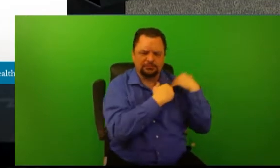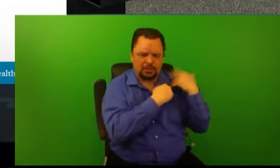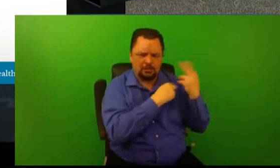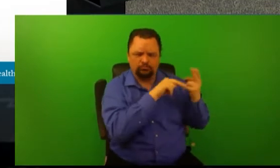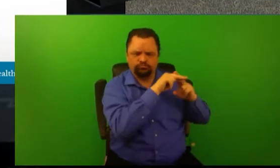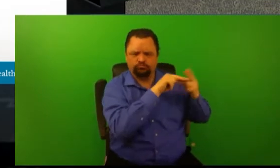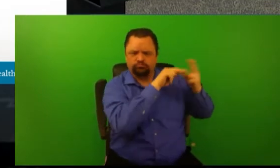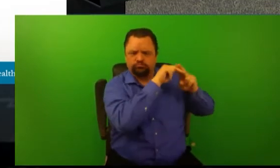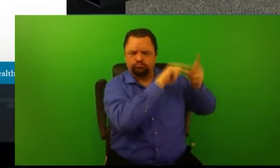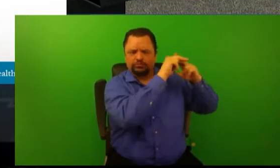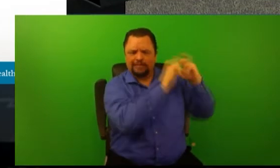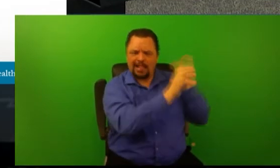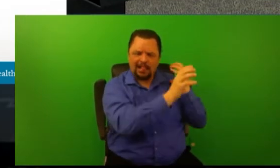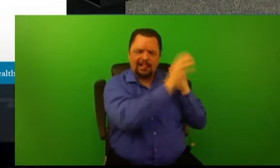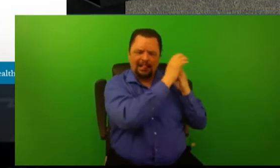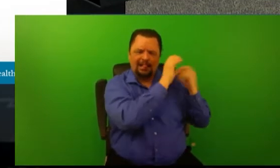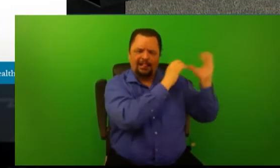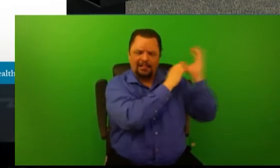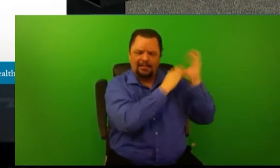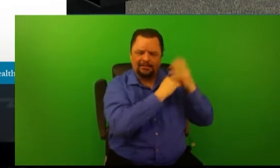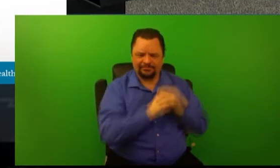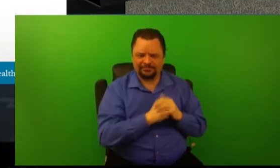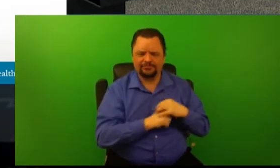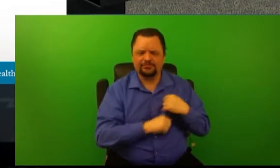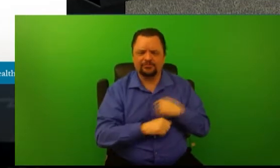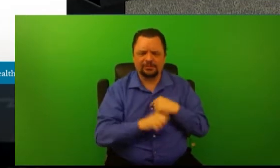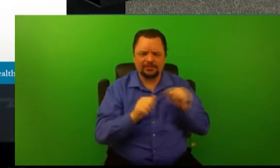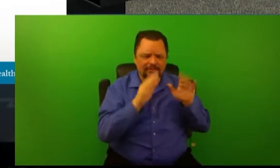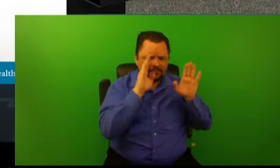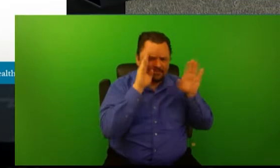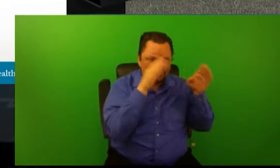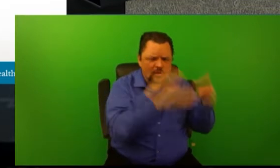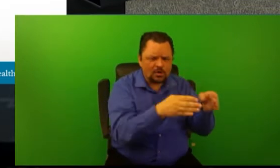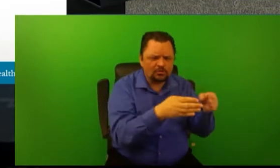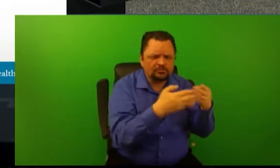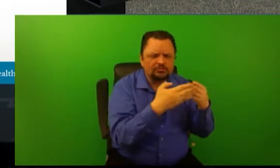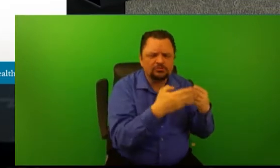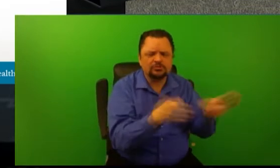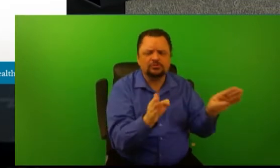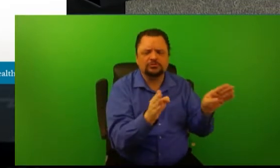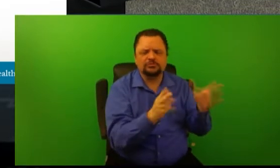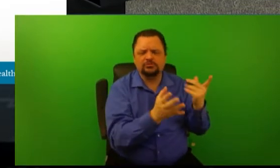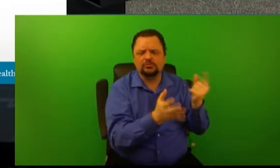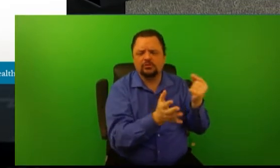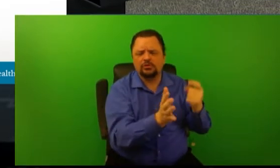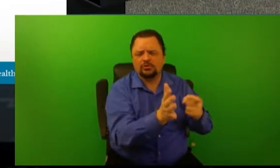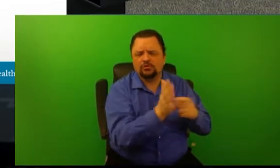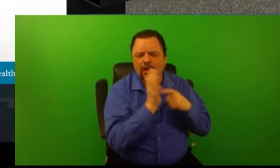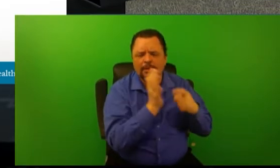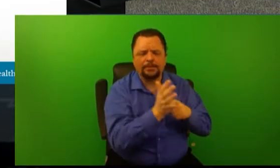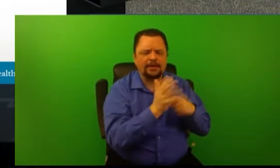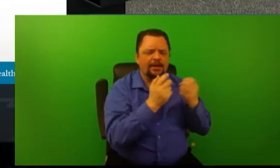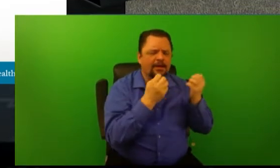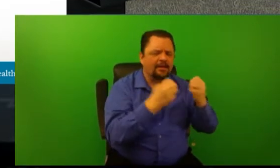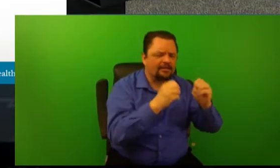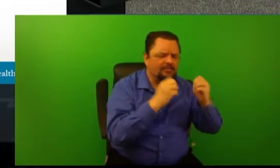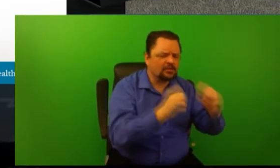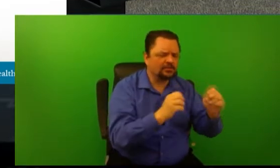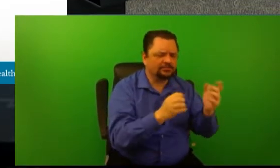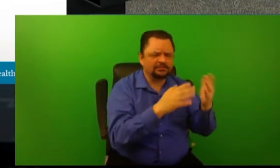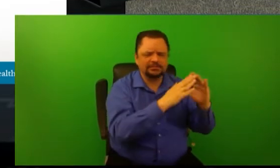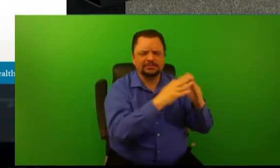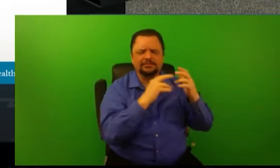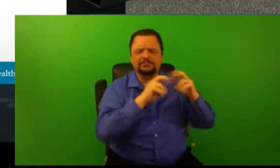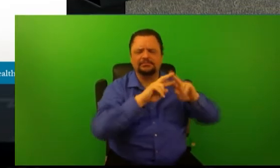more broadly, including focusing on statutorily required efforts such as our community health assessment and community